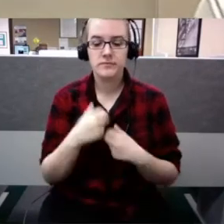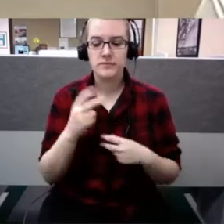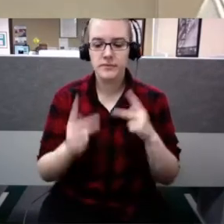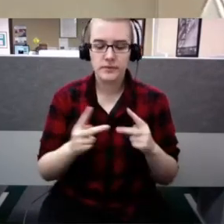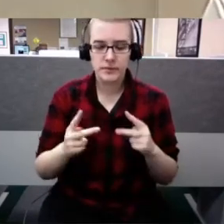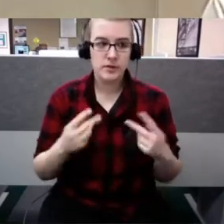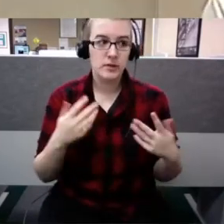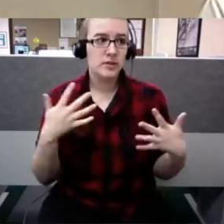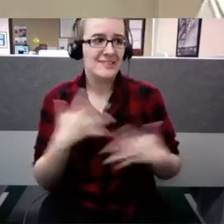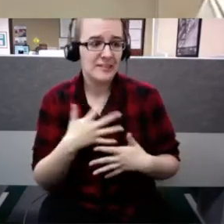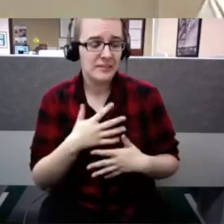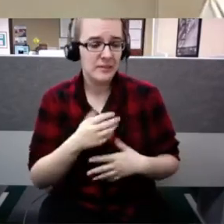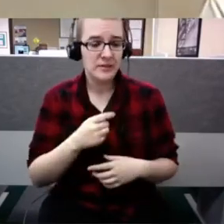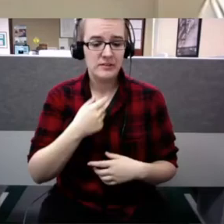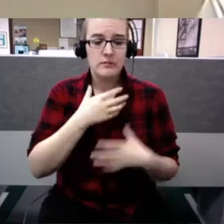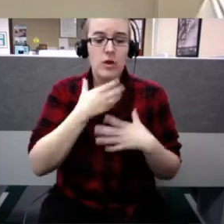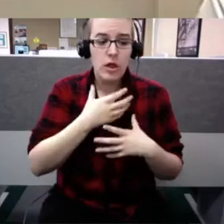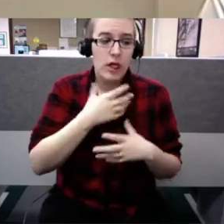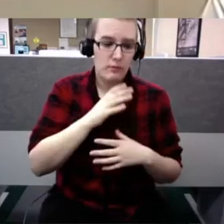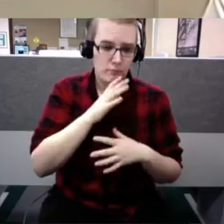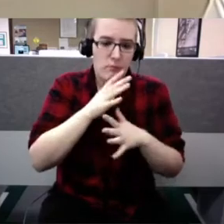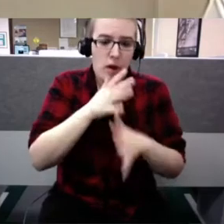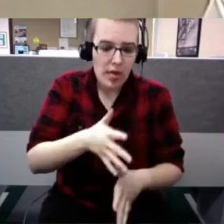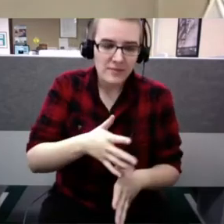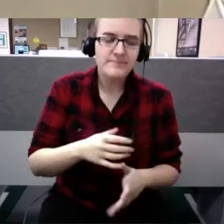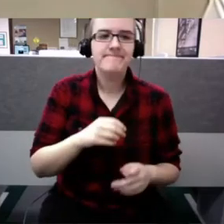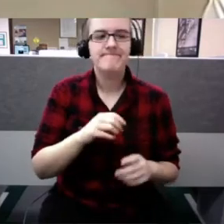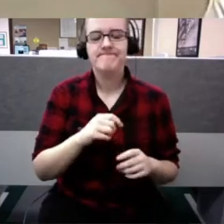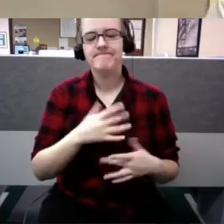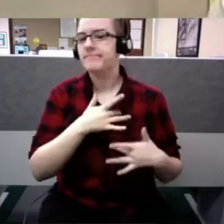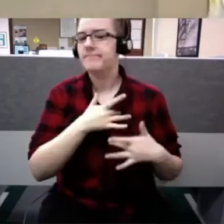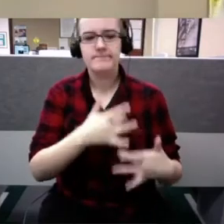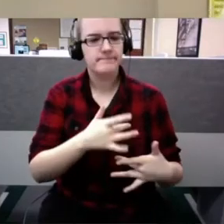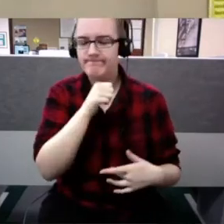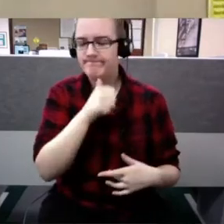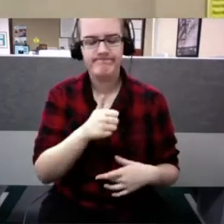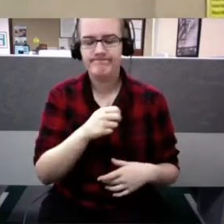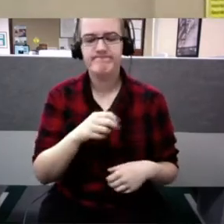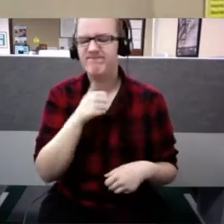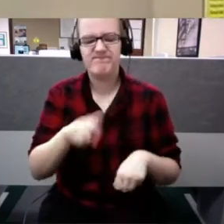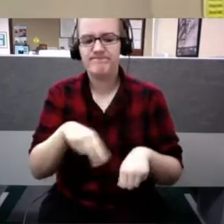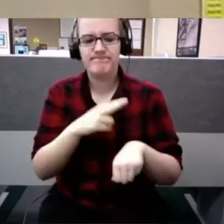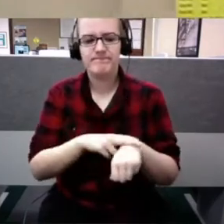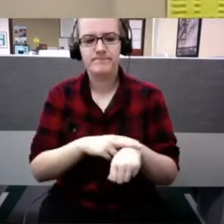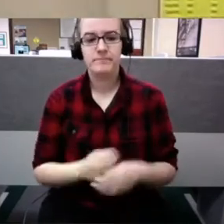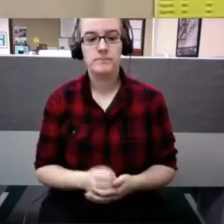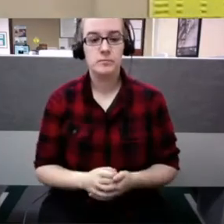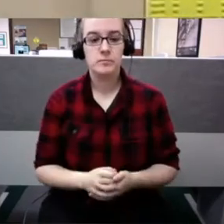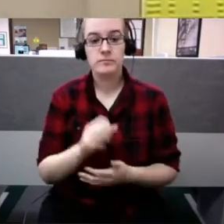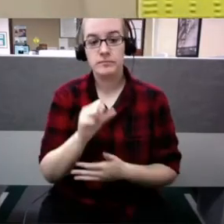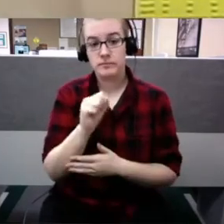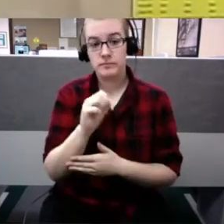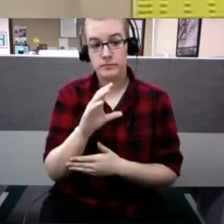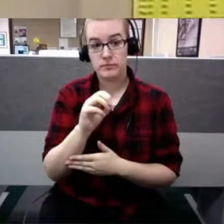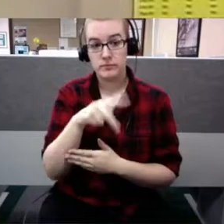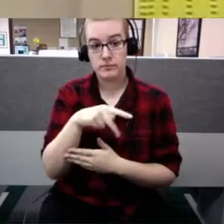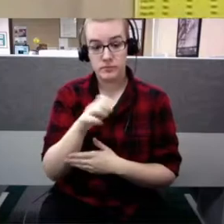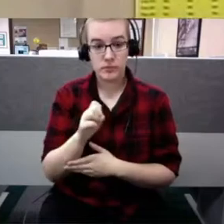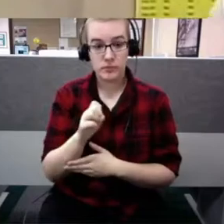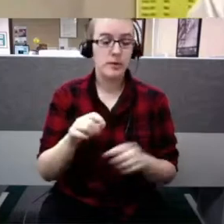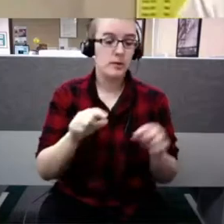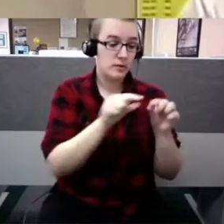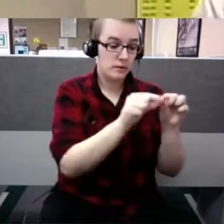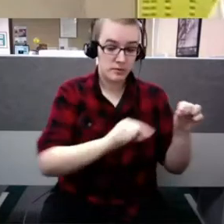are afraid they're going to choke or gag. This is actually very unusual. The scope the doctor uses is this small.